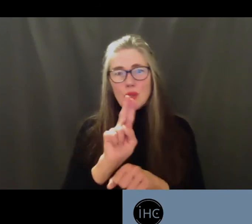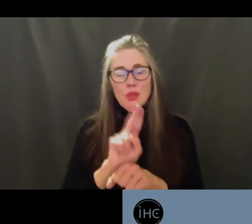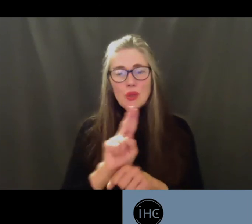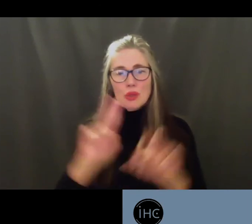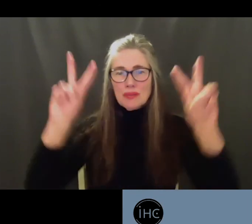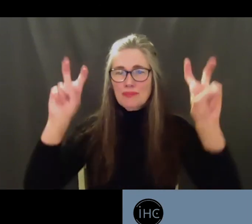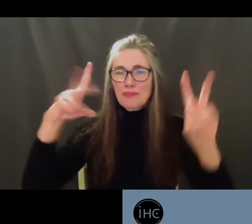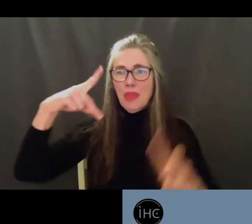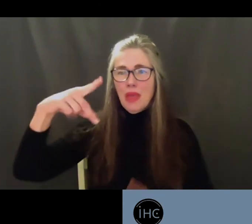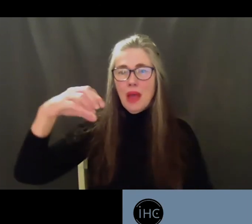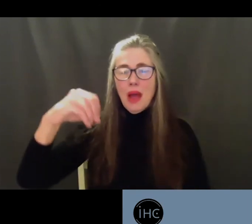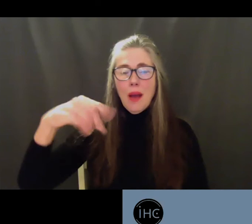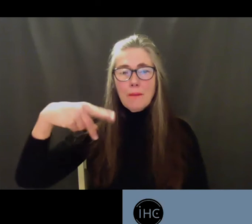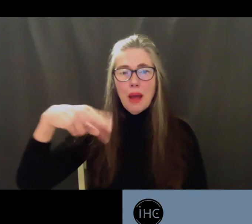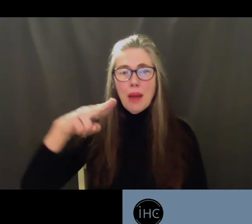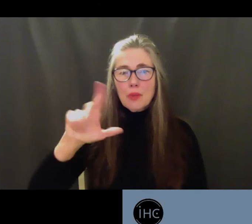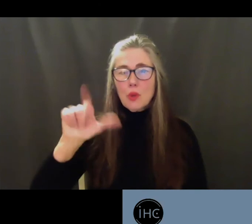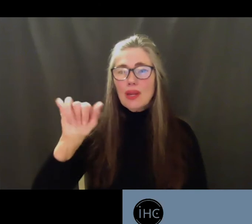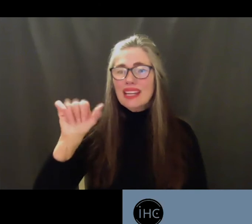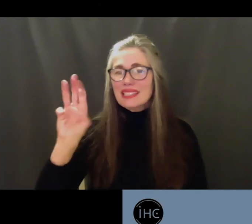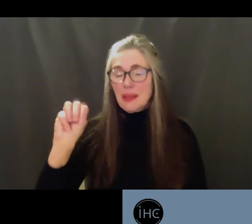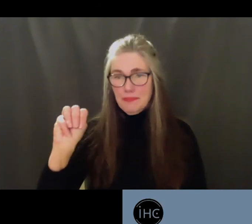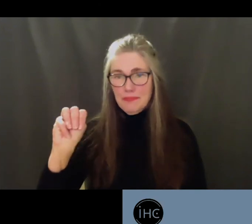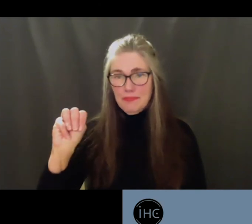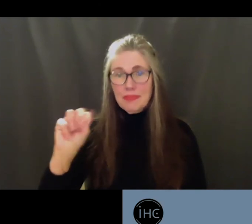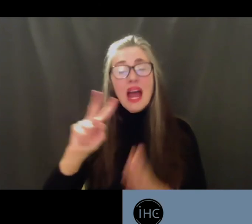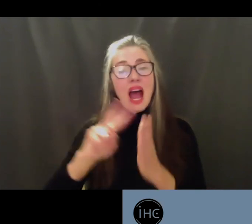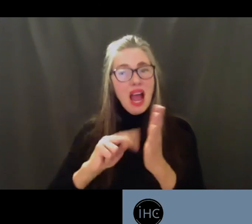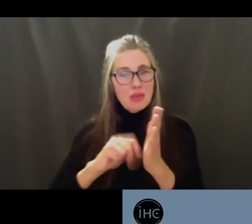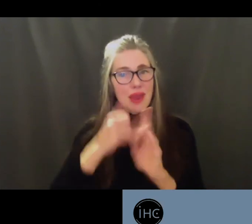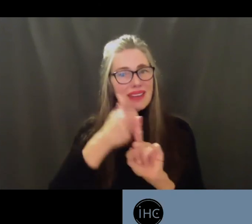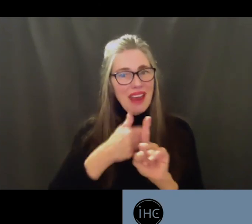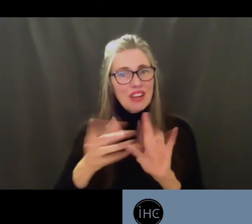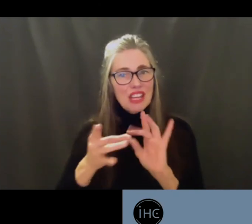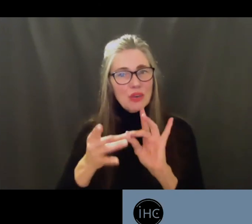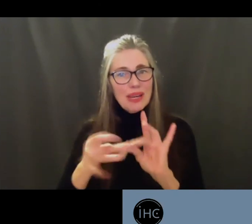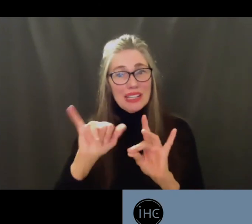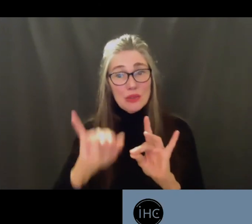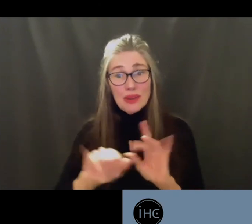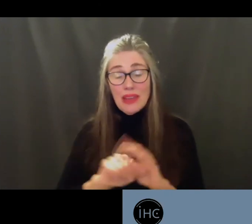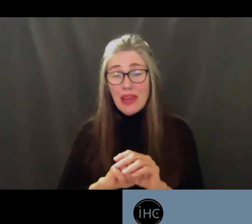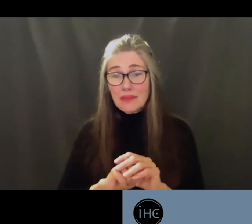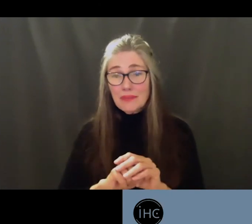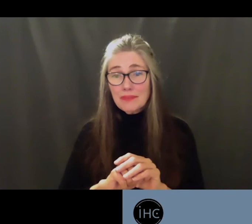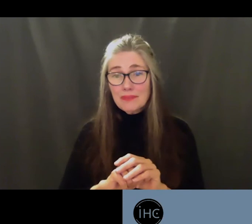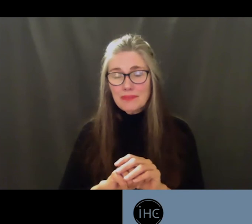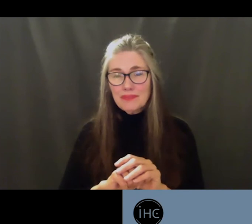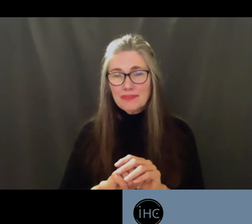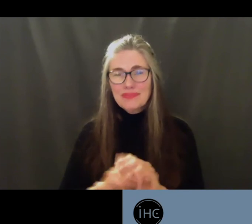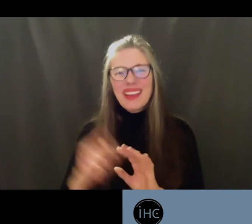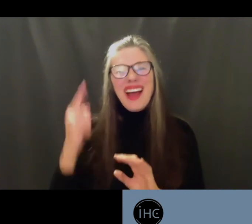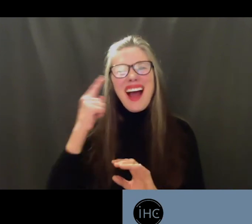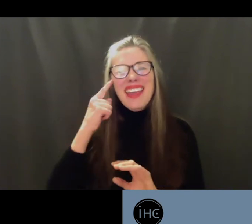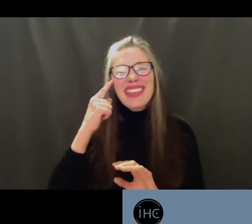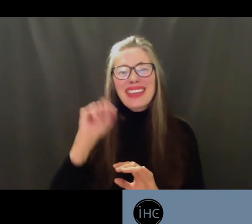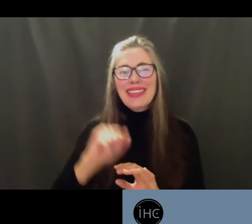much in my book, and I read everything on populism, and I consider it an ideology. There